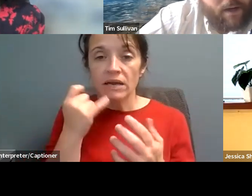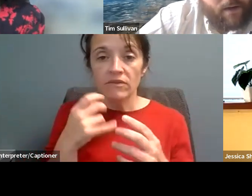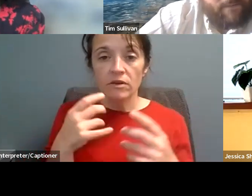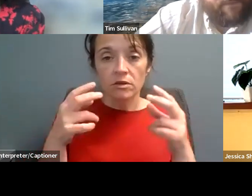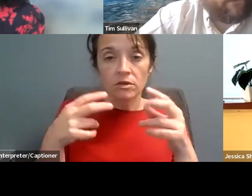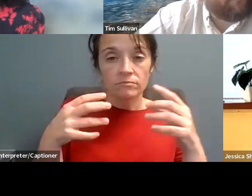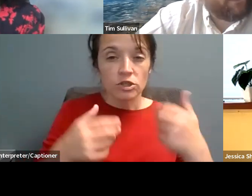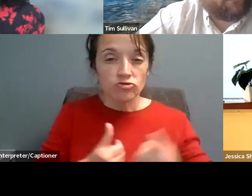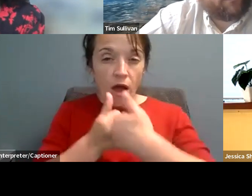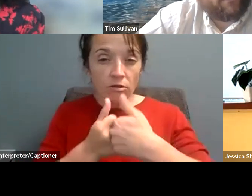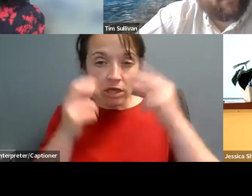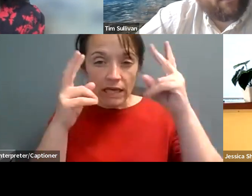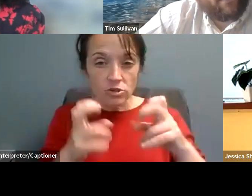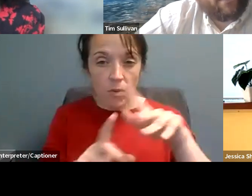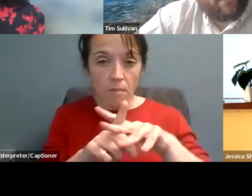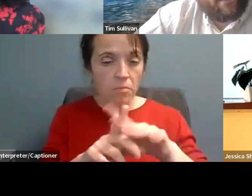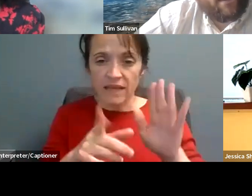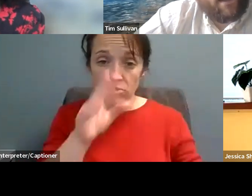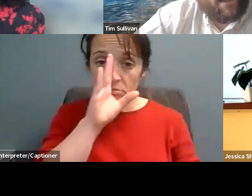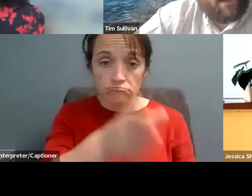that. Because